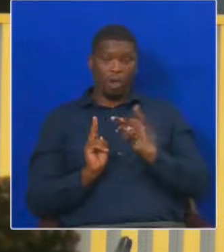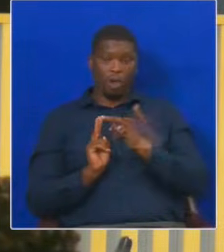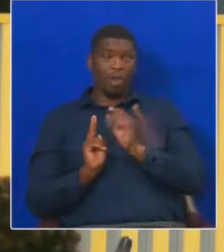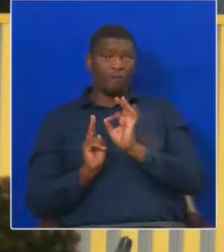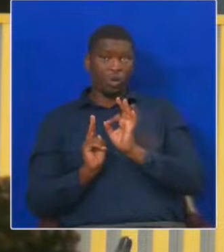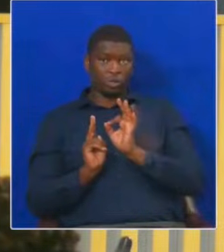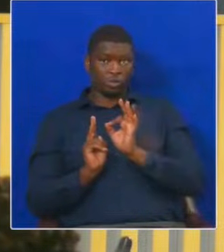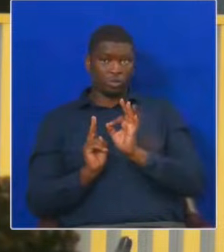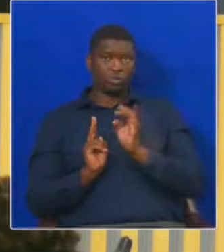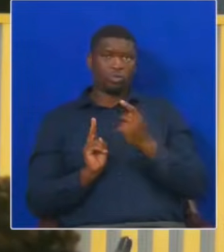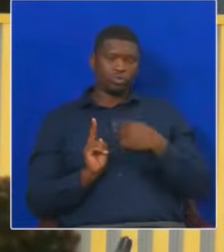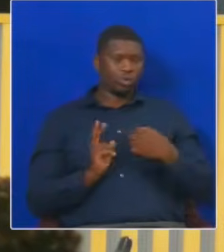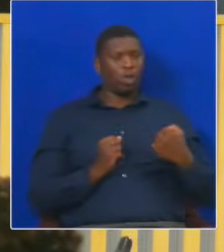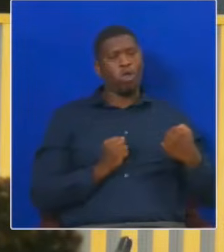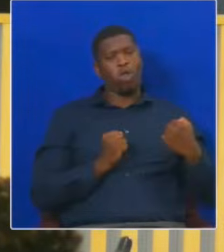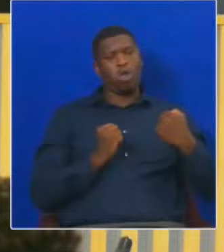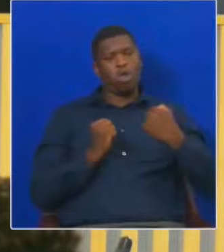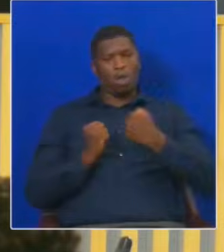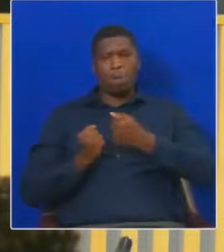homes,